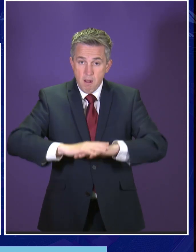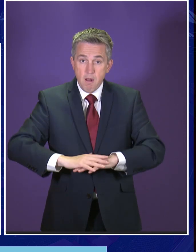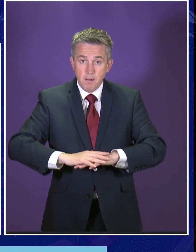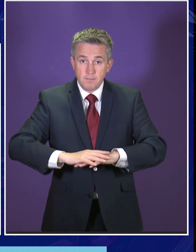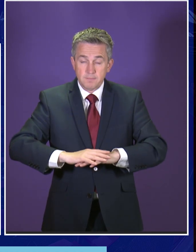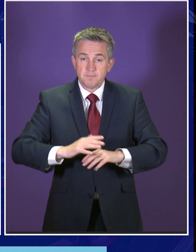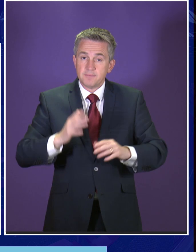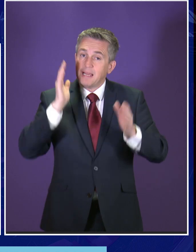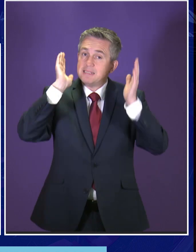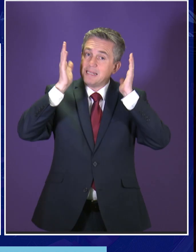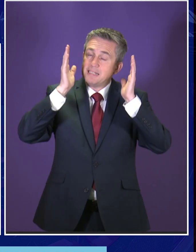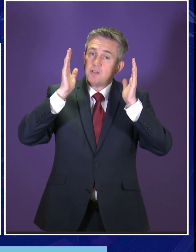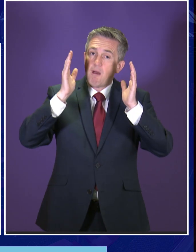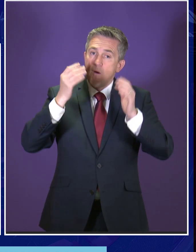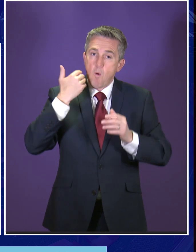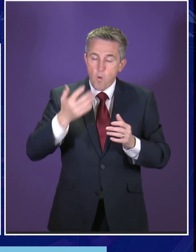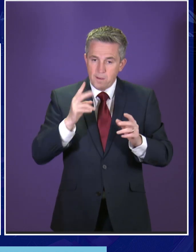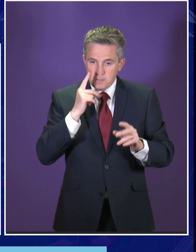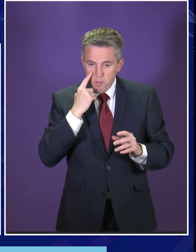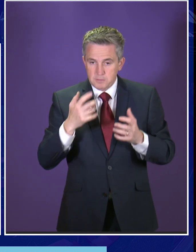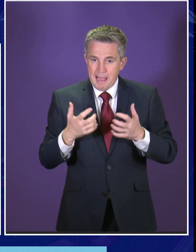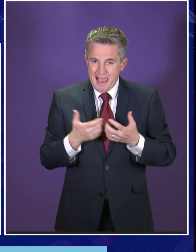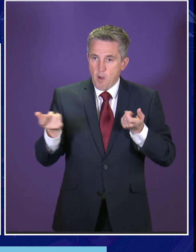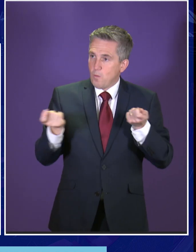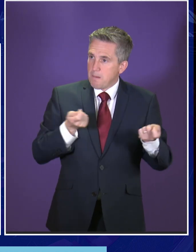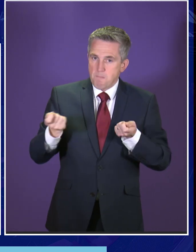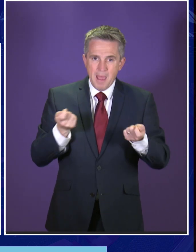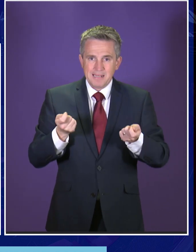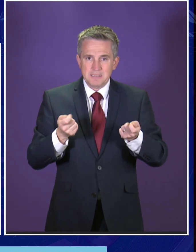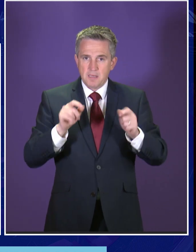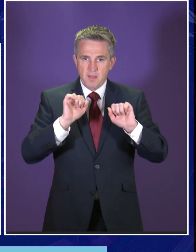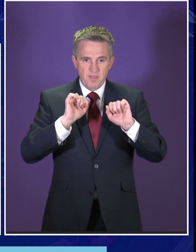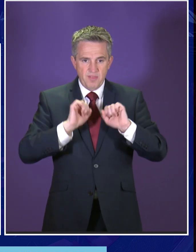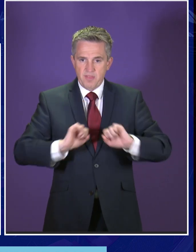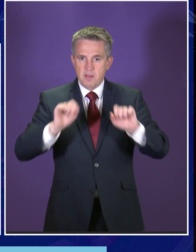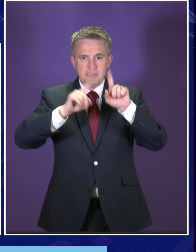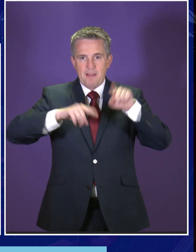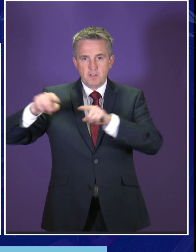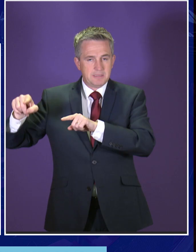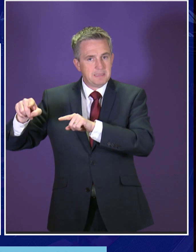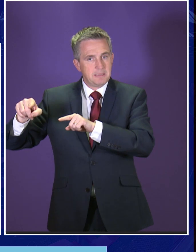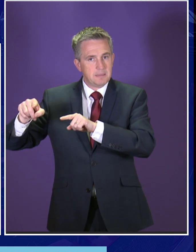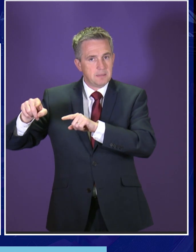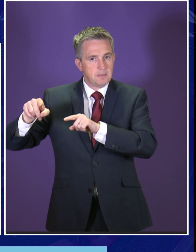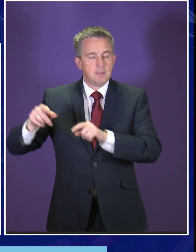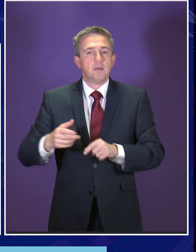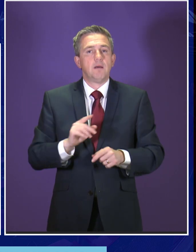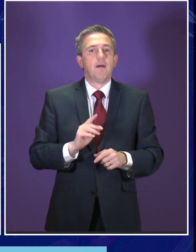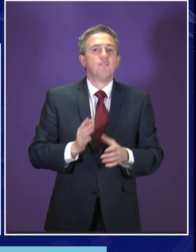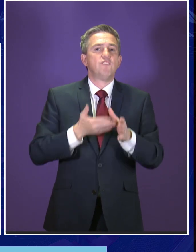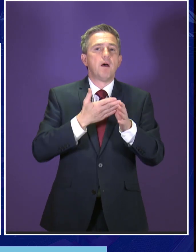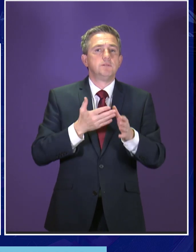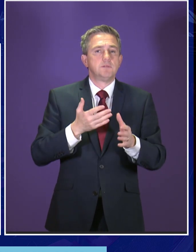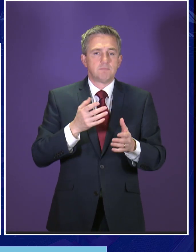the beginning has always been about how do we manage this enormous diversity. For decades, the approach was one of